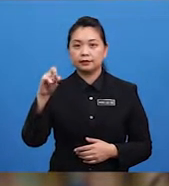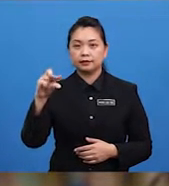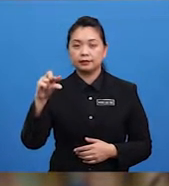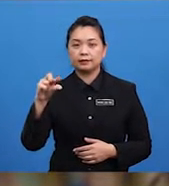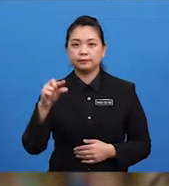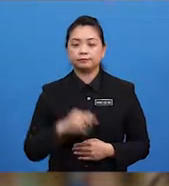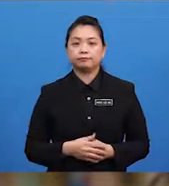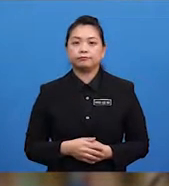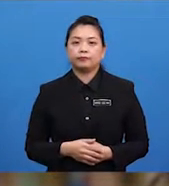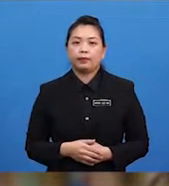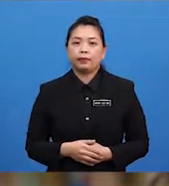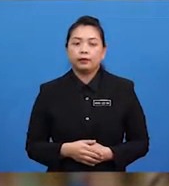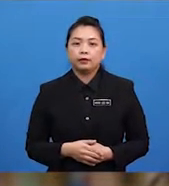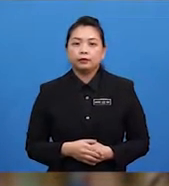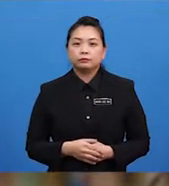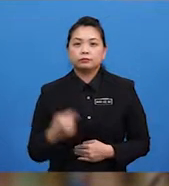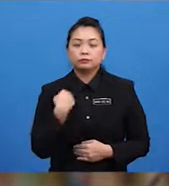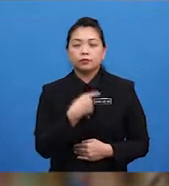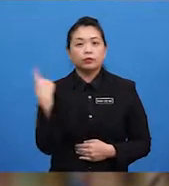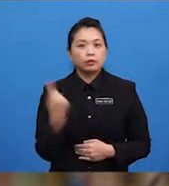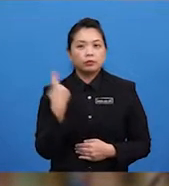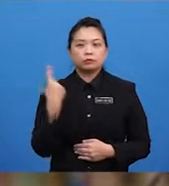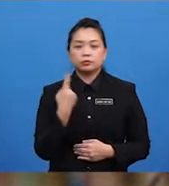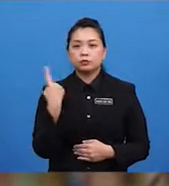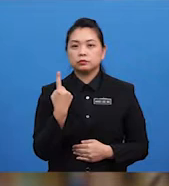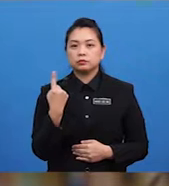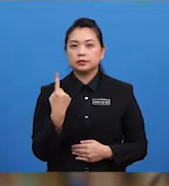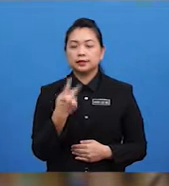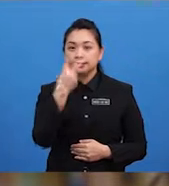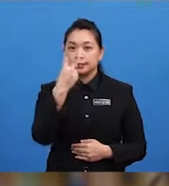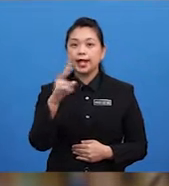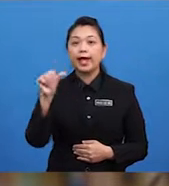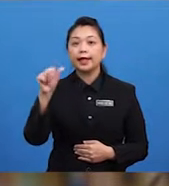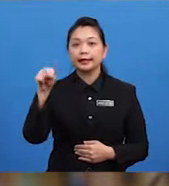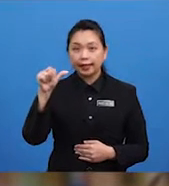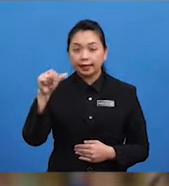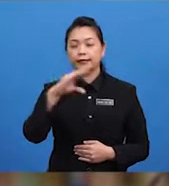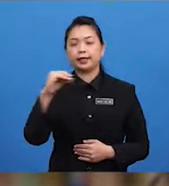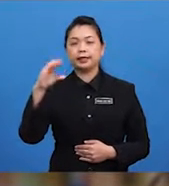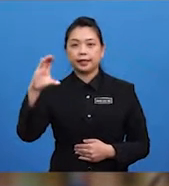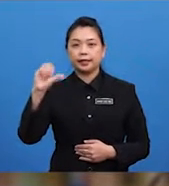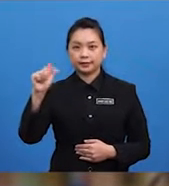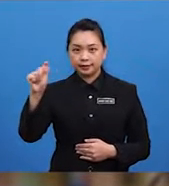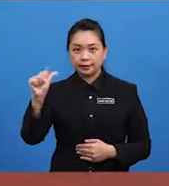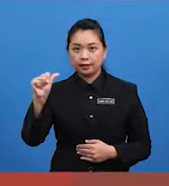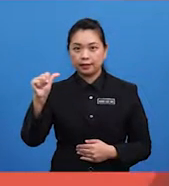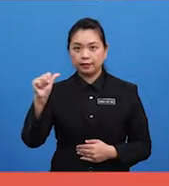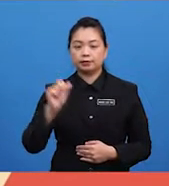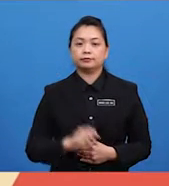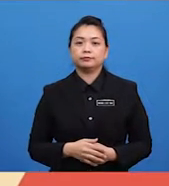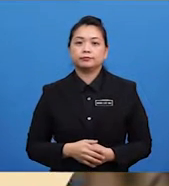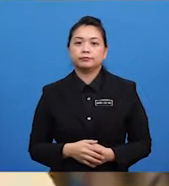In the course of reading, we constantly come across anaphoric and cataphoric references.